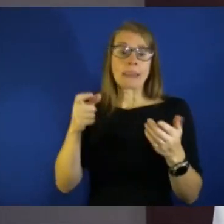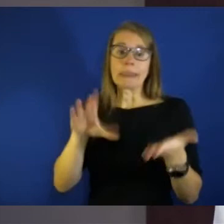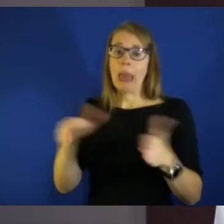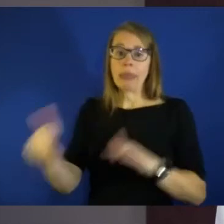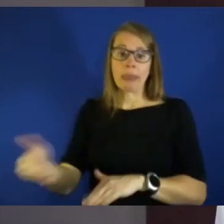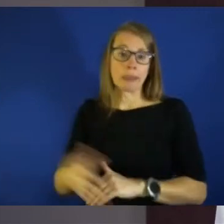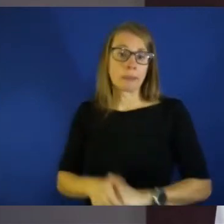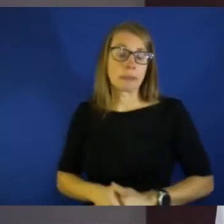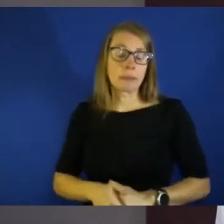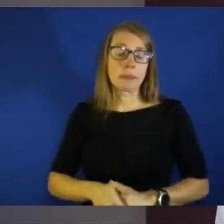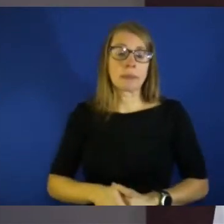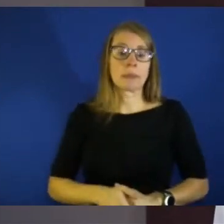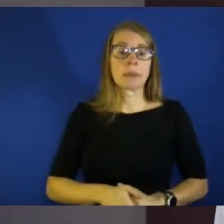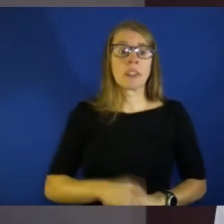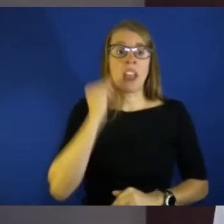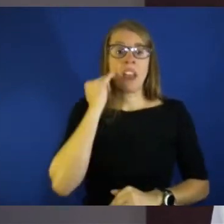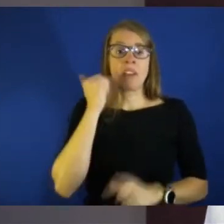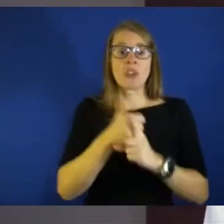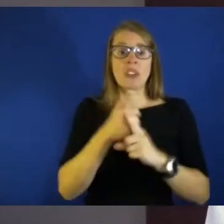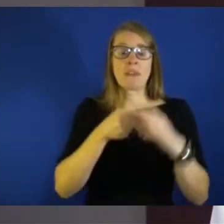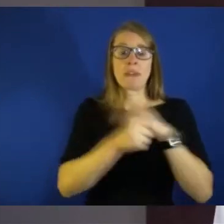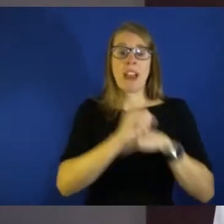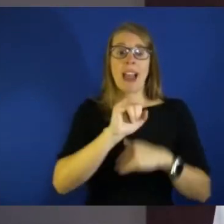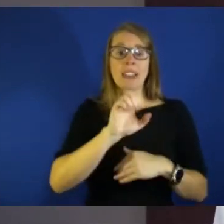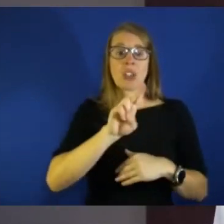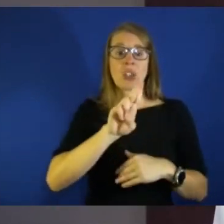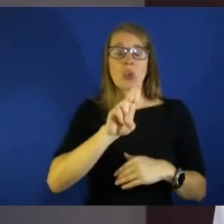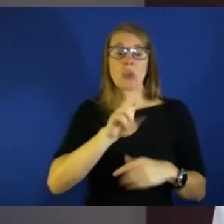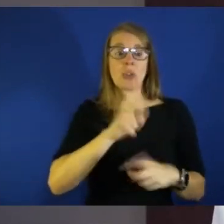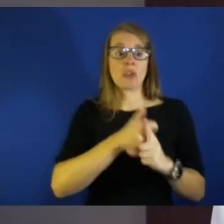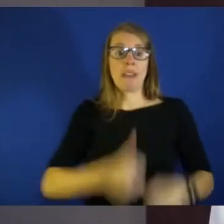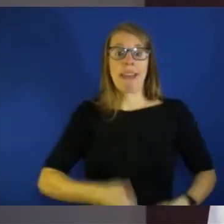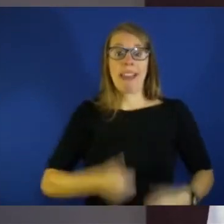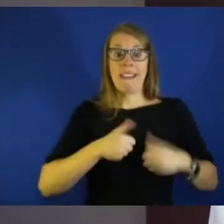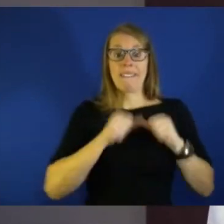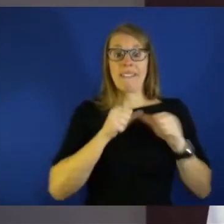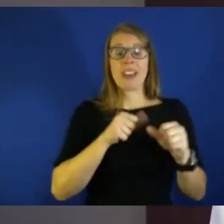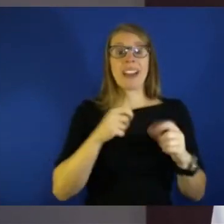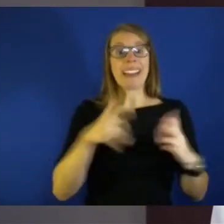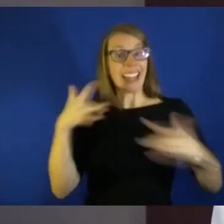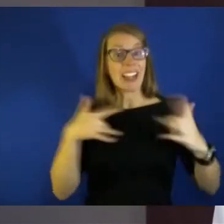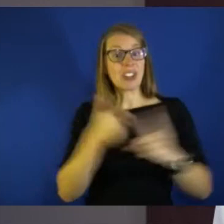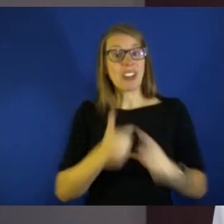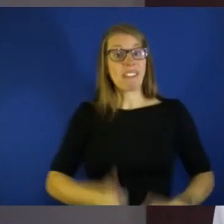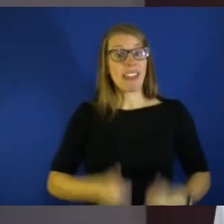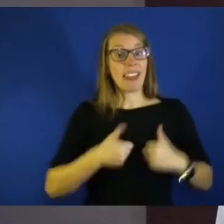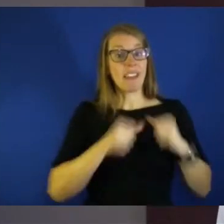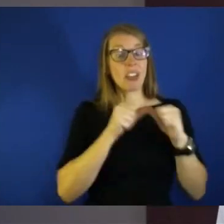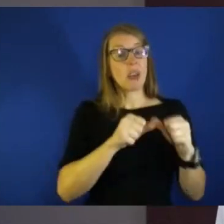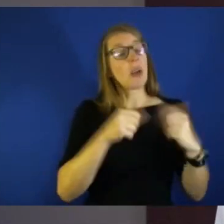if you're in the ICU for a month and you live, obviously we're really excited you live, but that's a long road